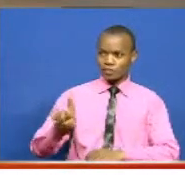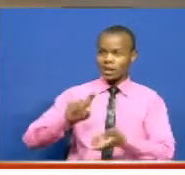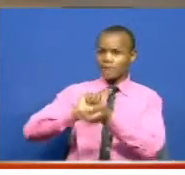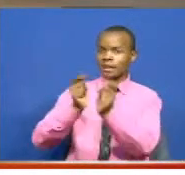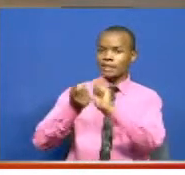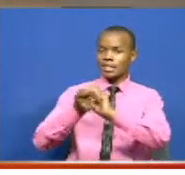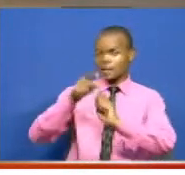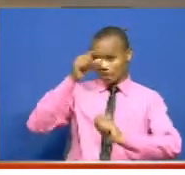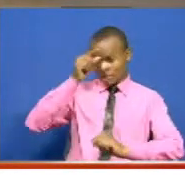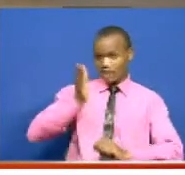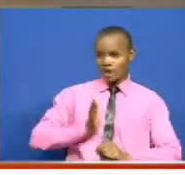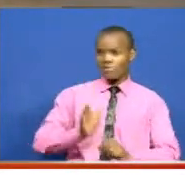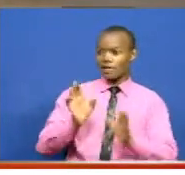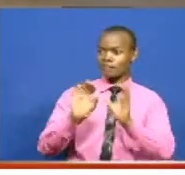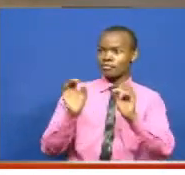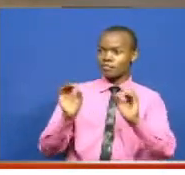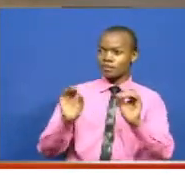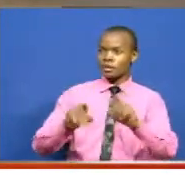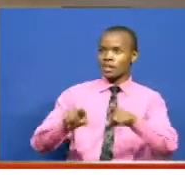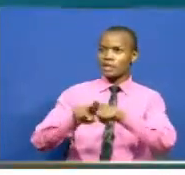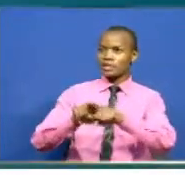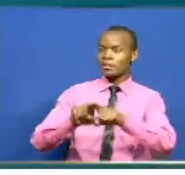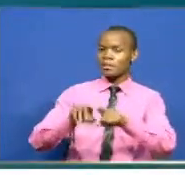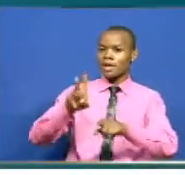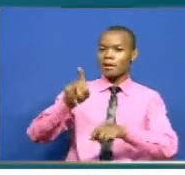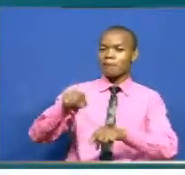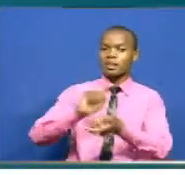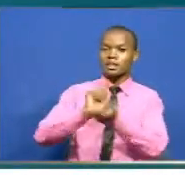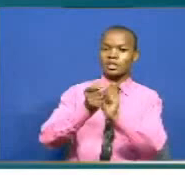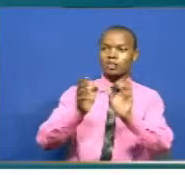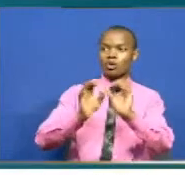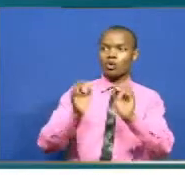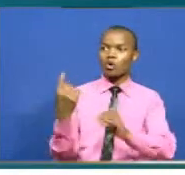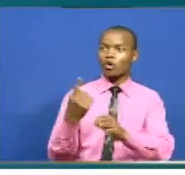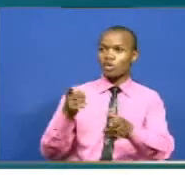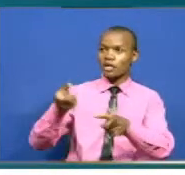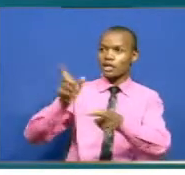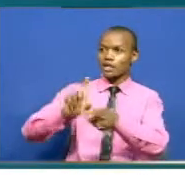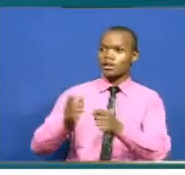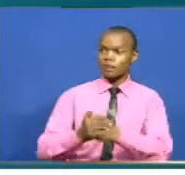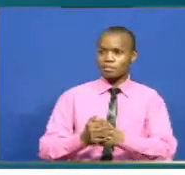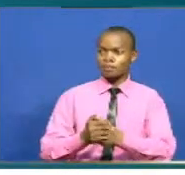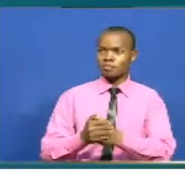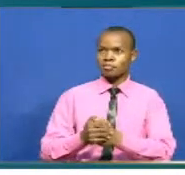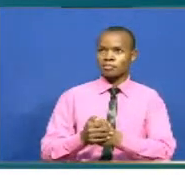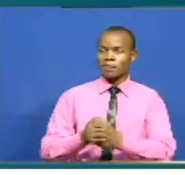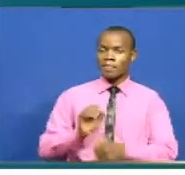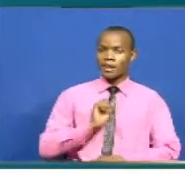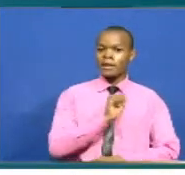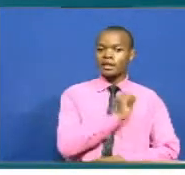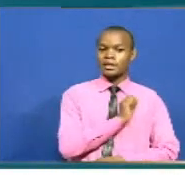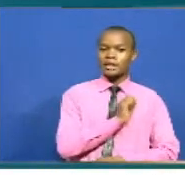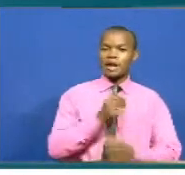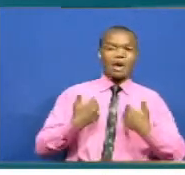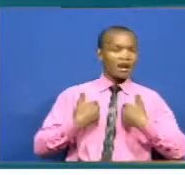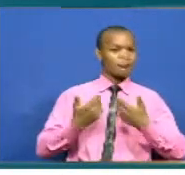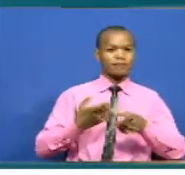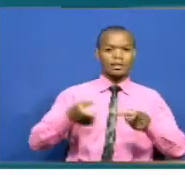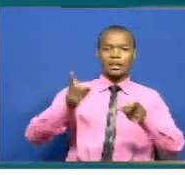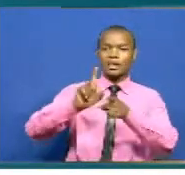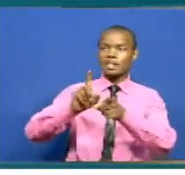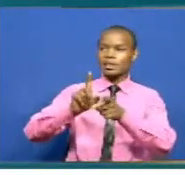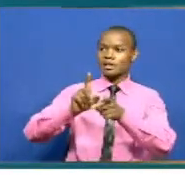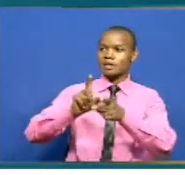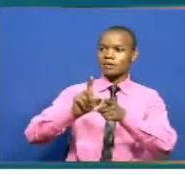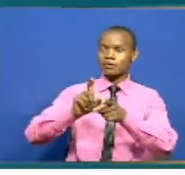to the governor. There will be no changes to the member of parliament except the increase. Of course, let me put away the member of parliament, Senate. There will be no increase on that. And